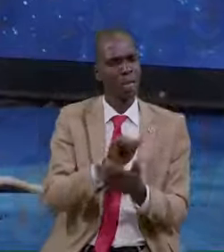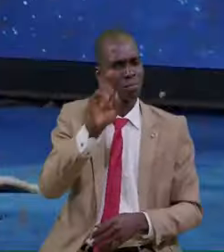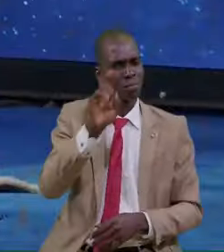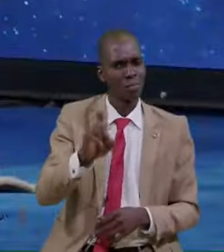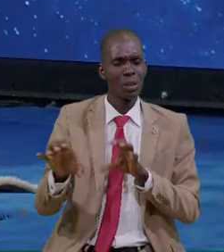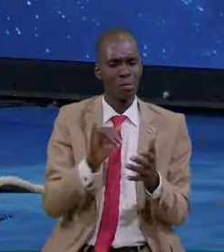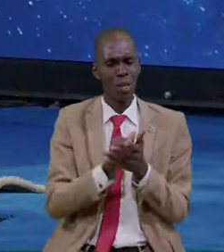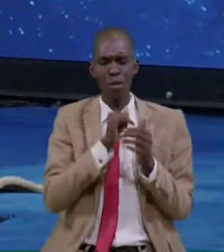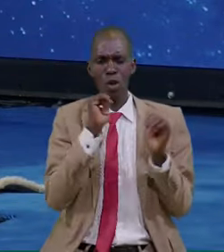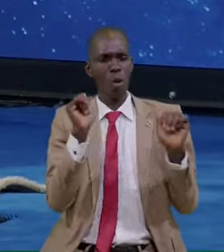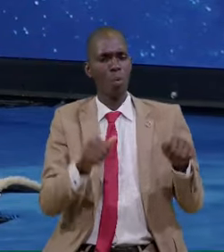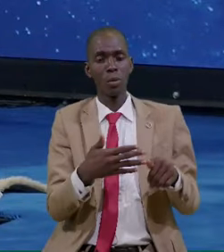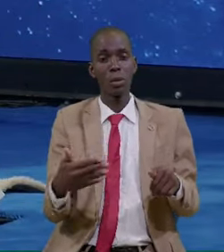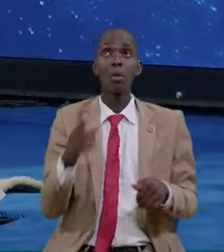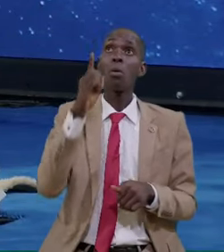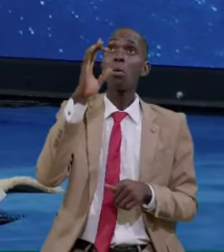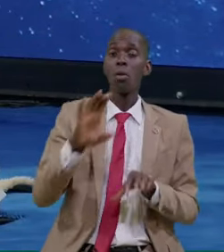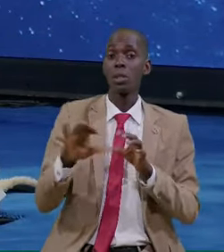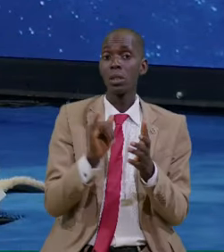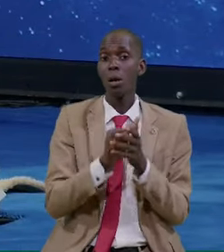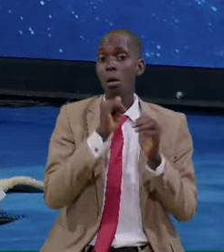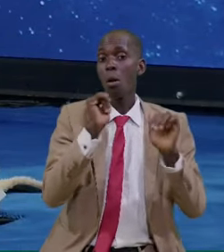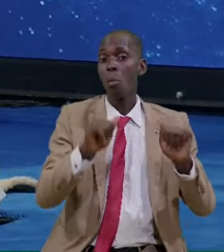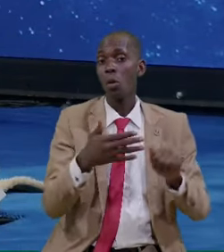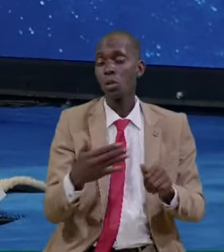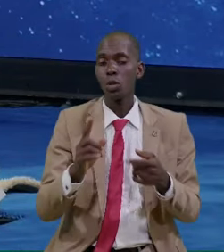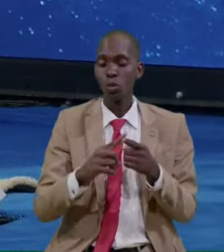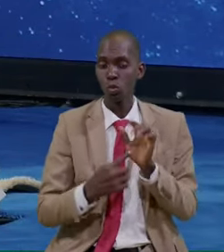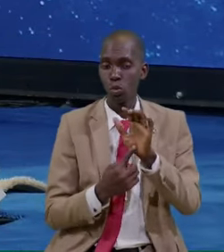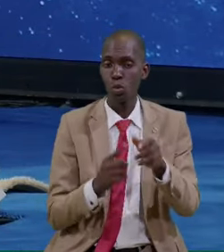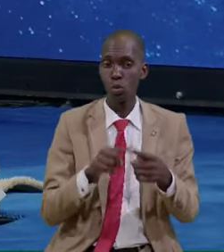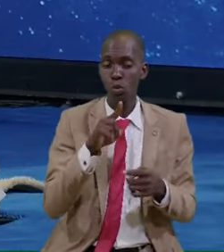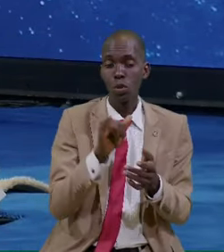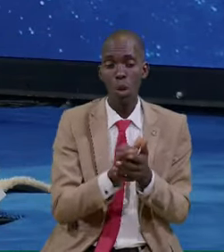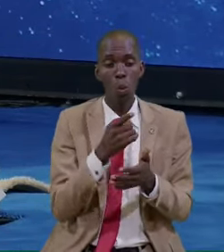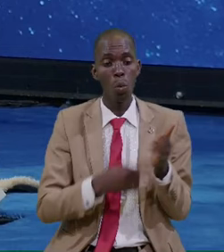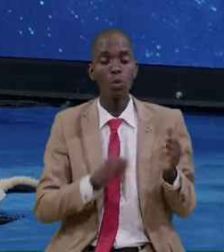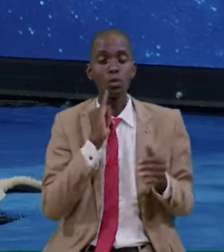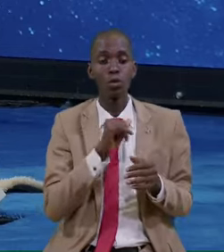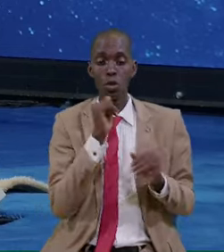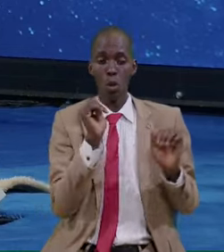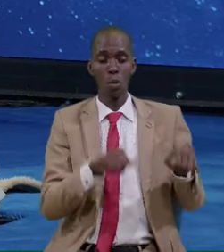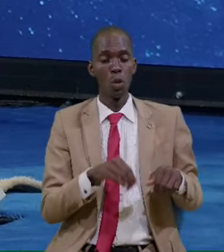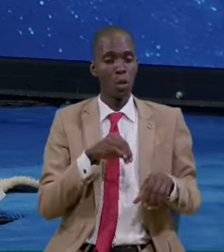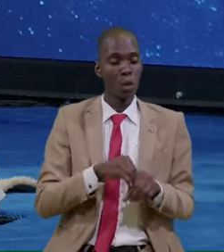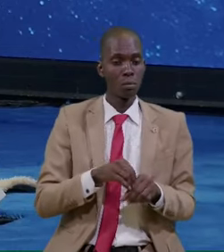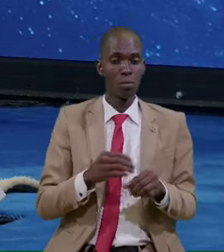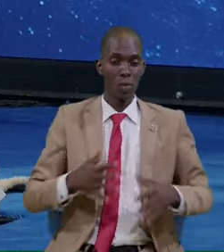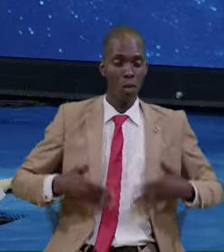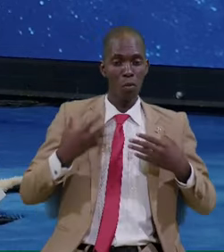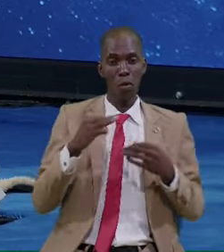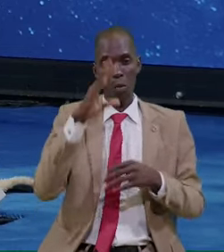He did that impossible thing to tell you that what appears impossible in the life of men and women, what